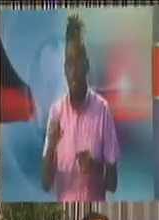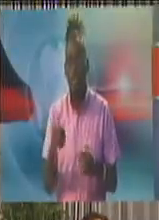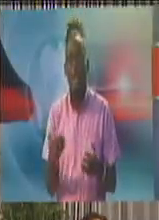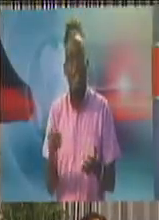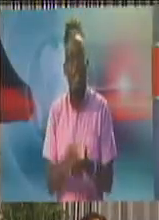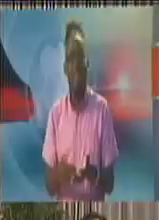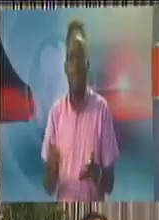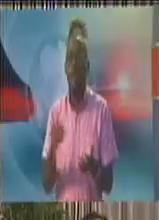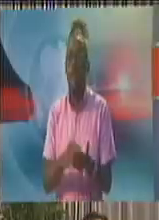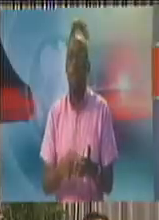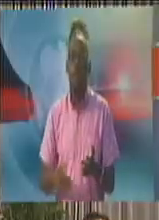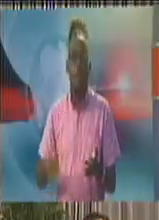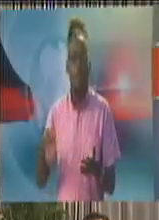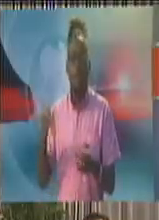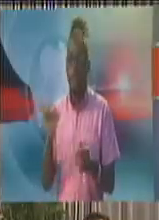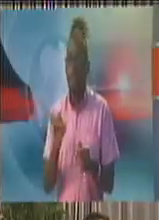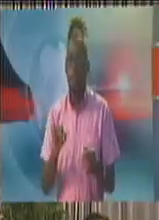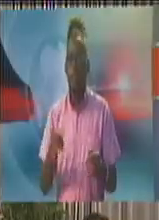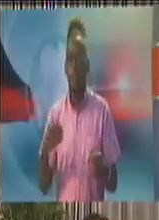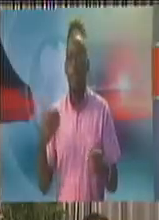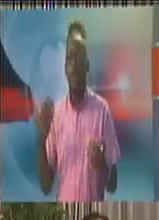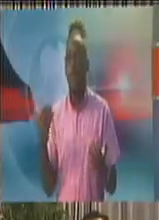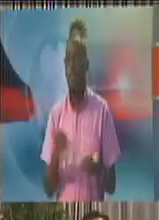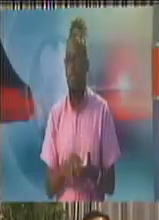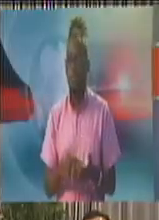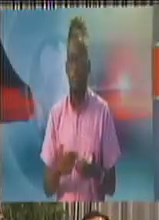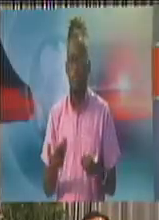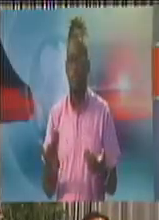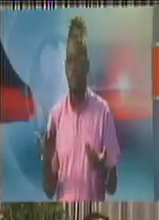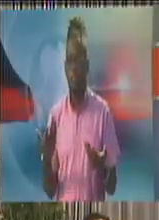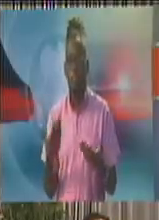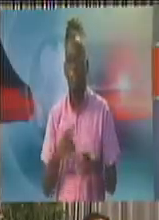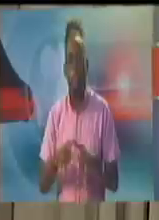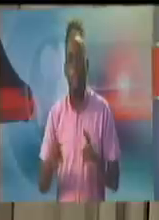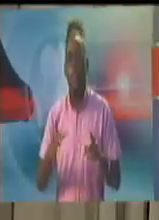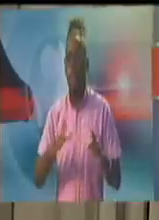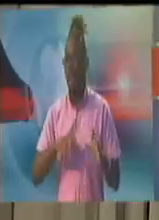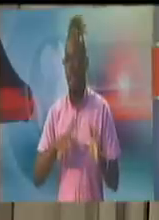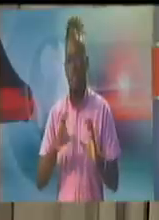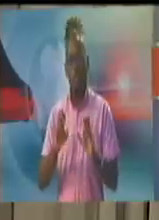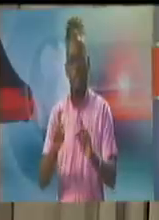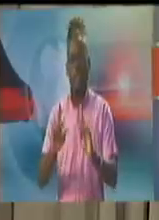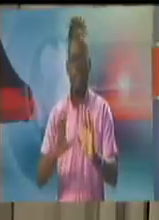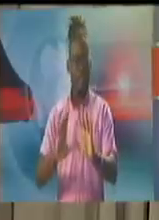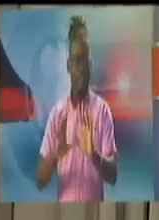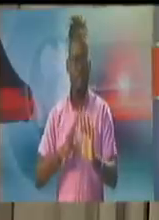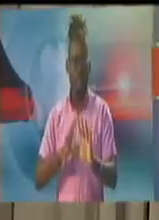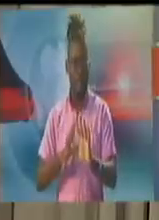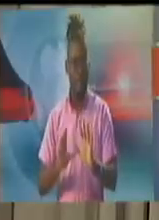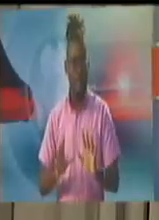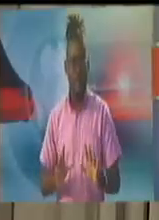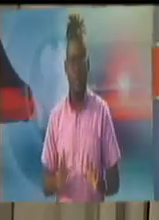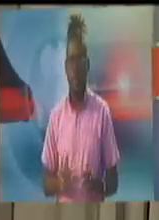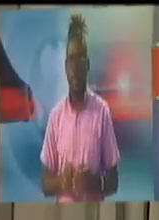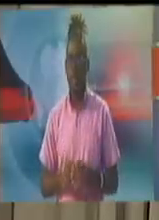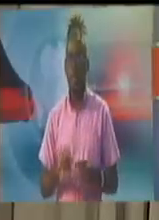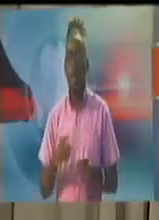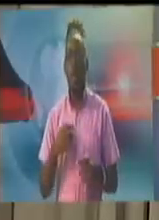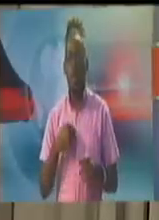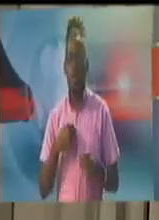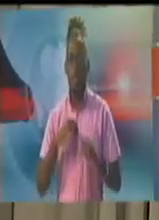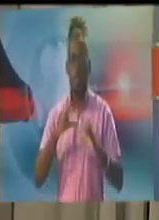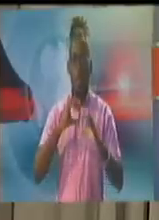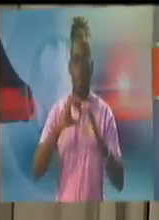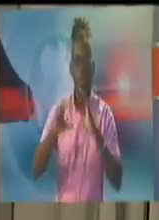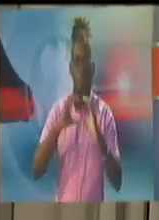it's necessary in times like this. Let me deal with your second question first, because I was having a conversation along similar lines with the Prime Minister this